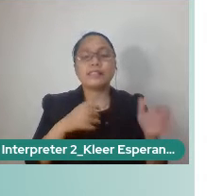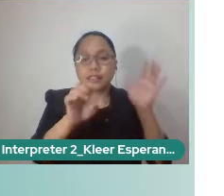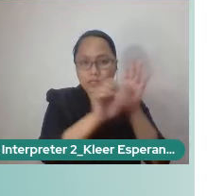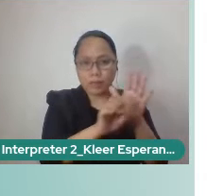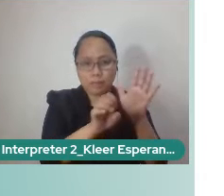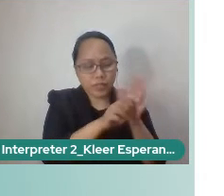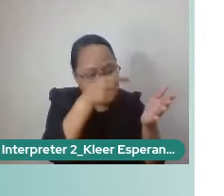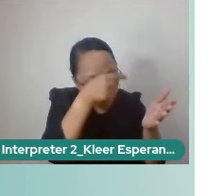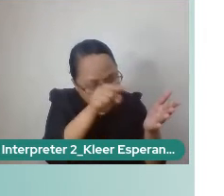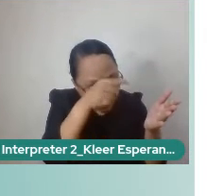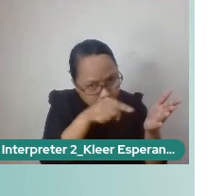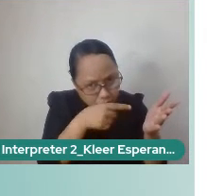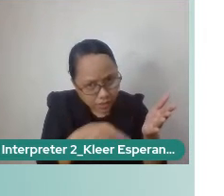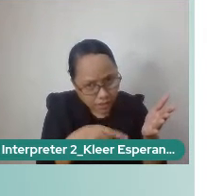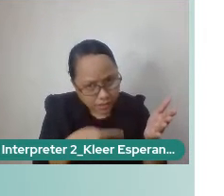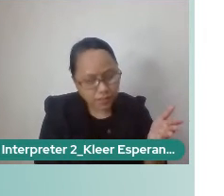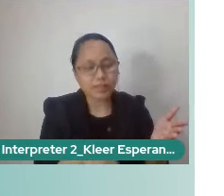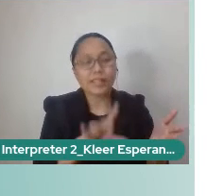had